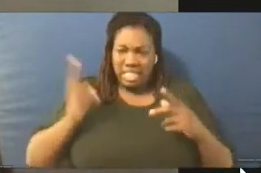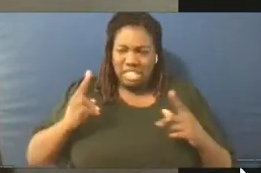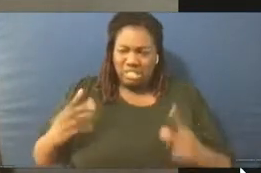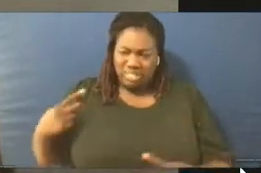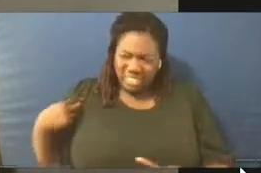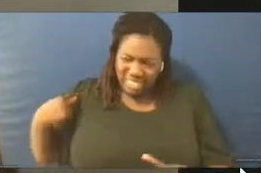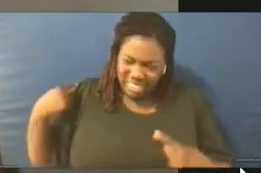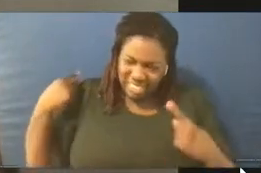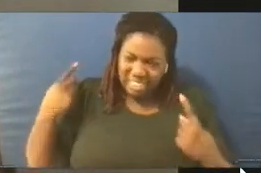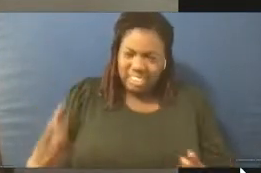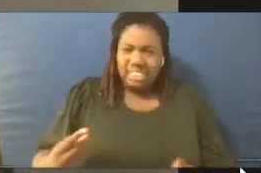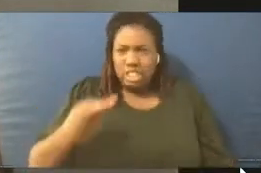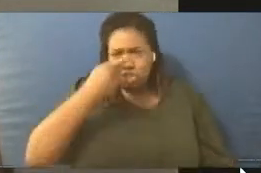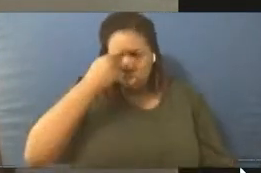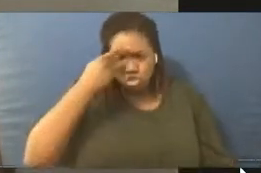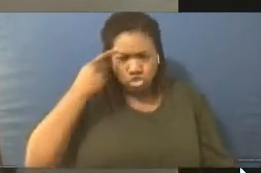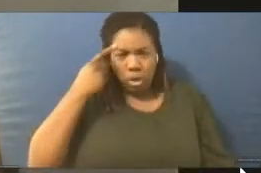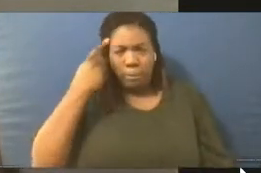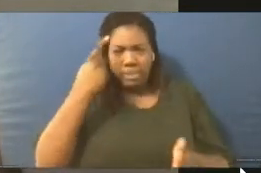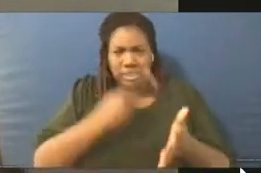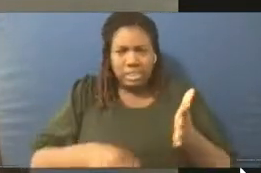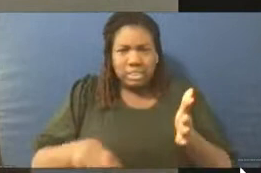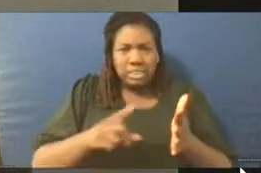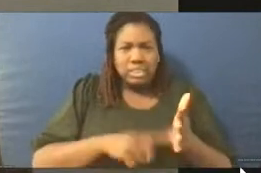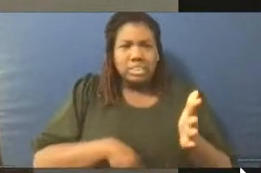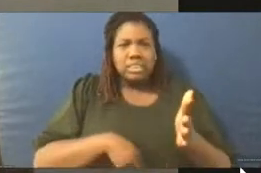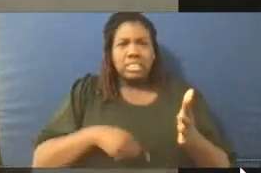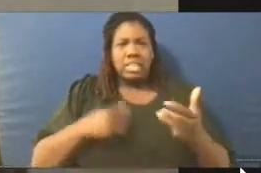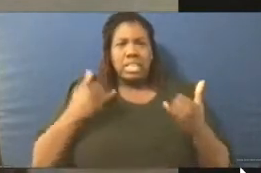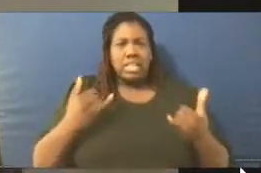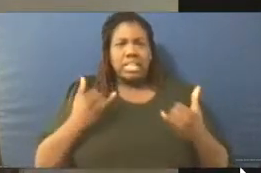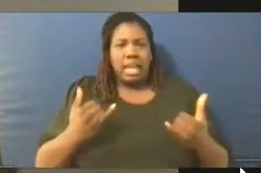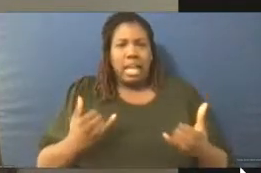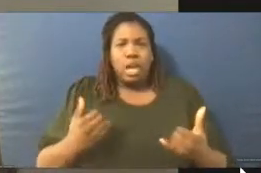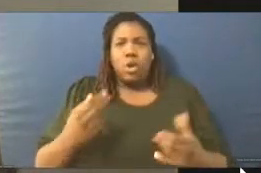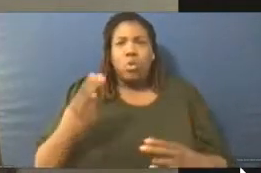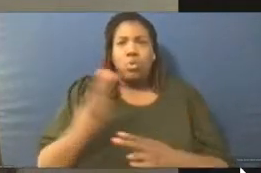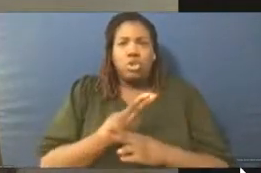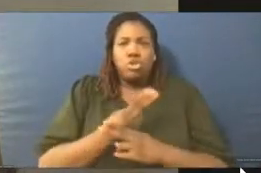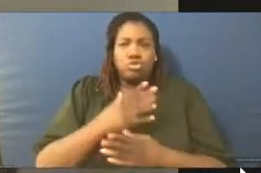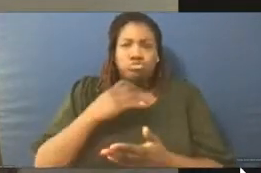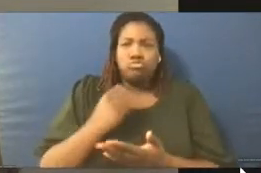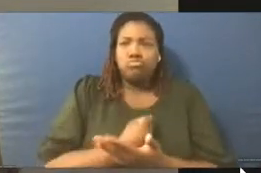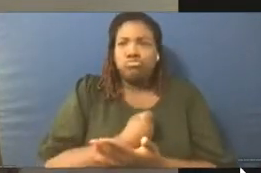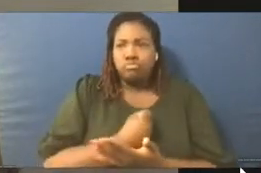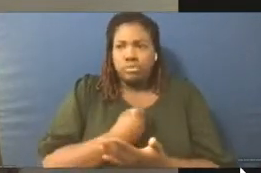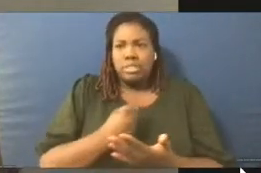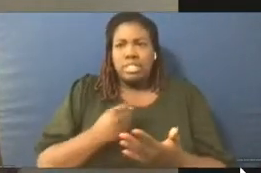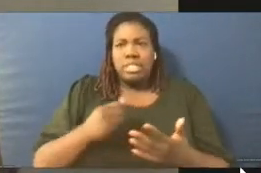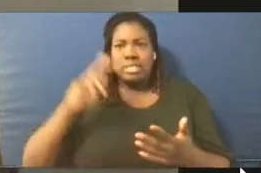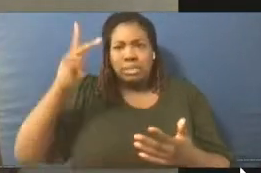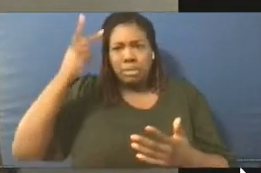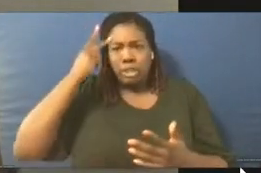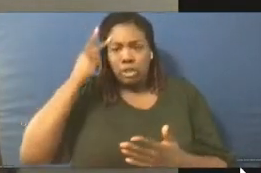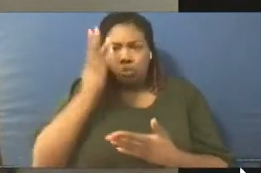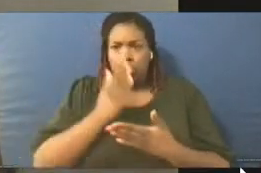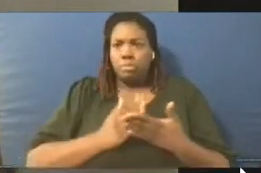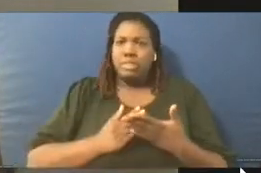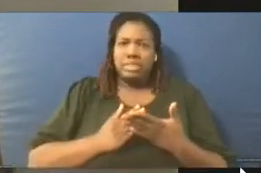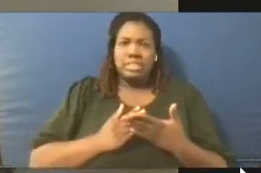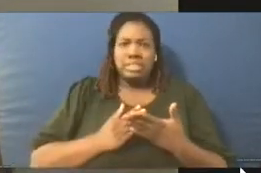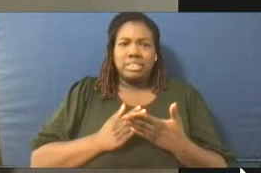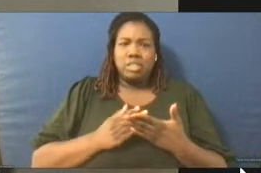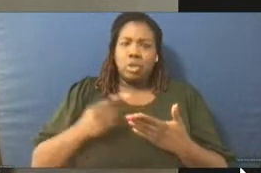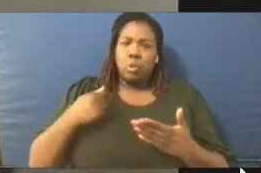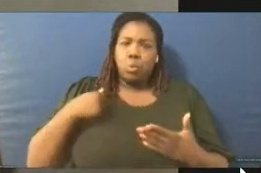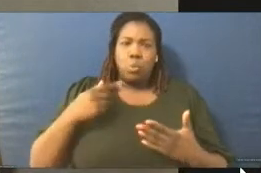discrimination, and now once again, we are being used as political football on the state level, We care deeply about the health of